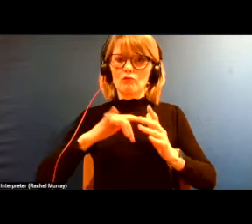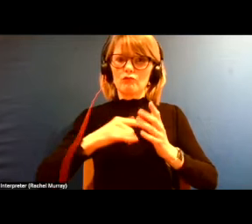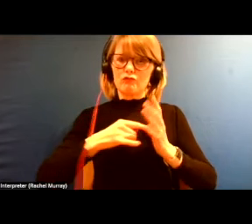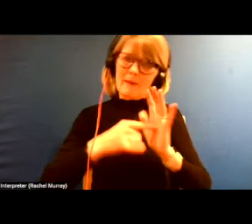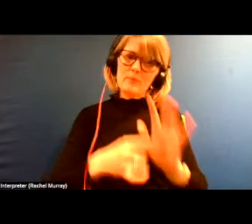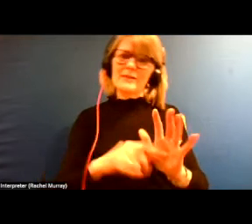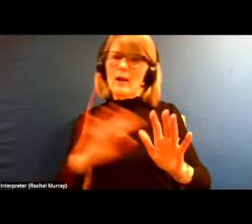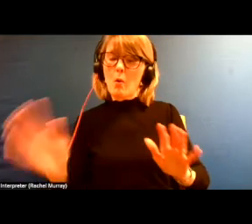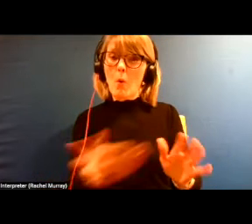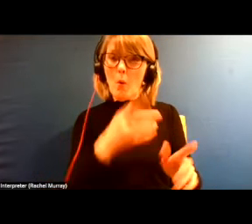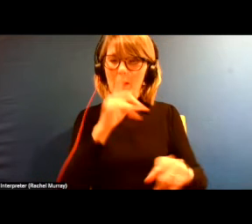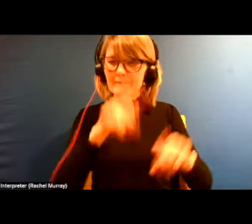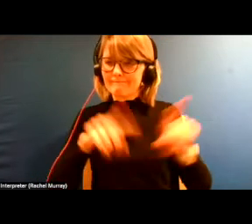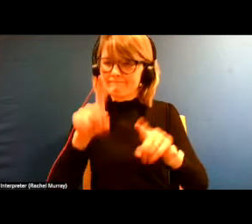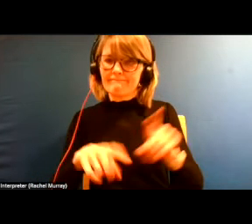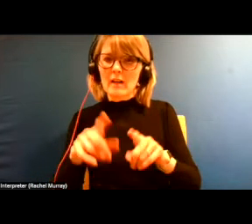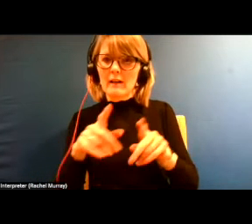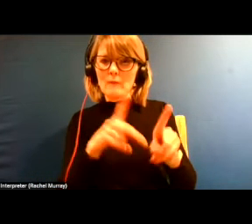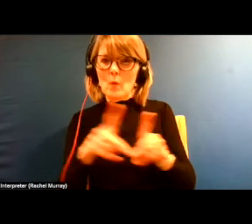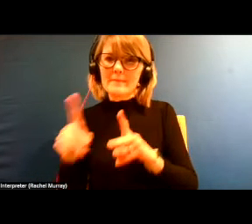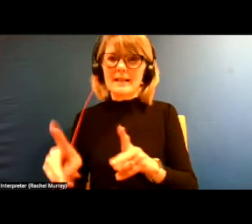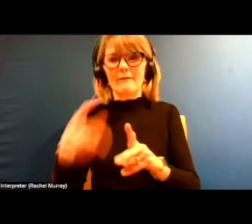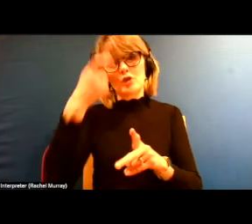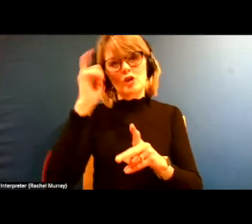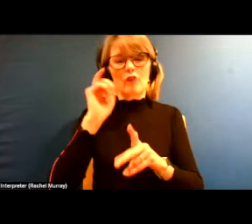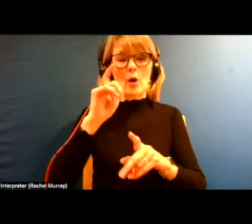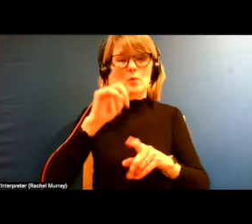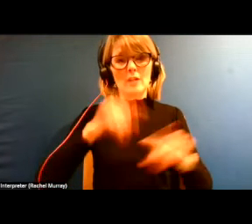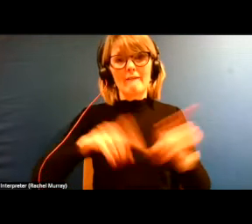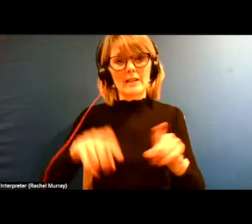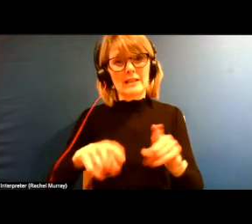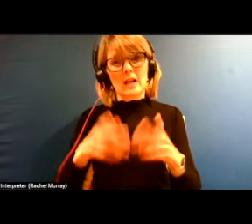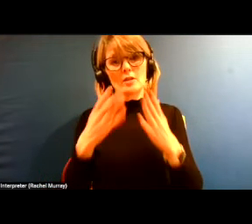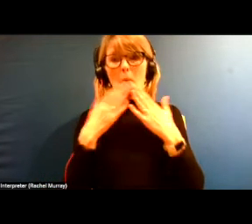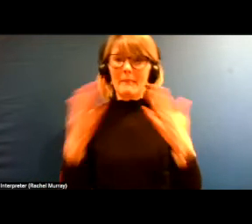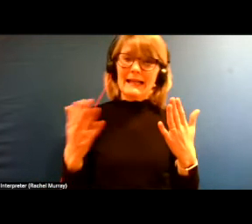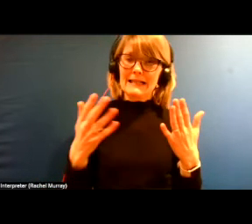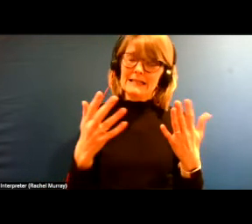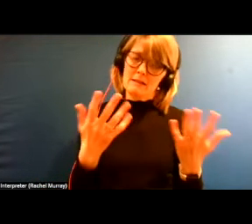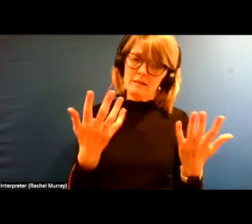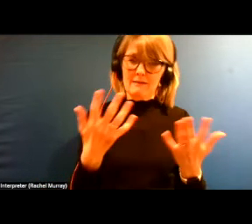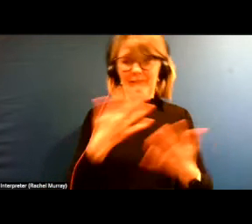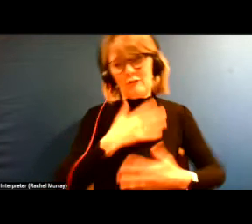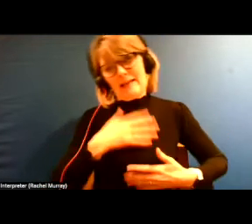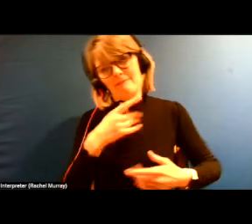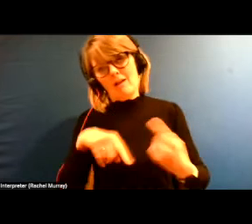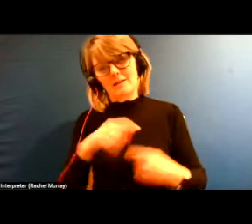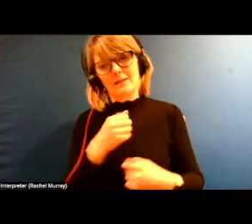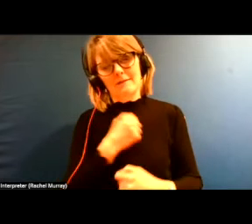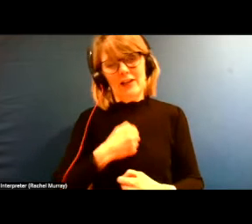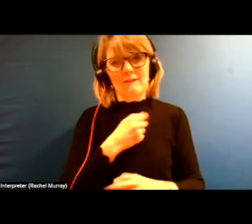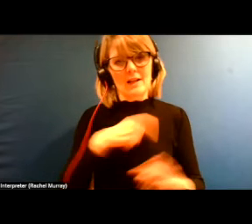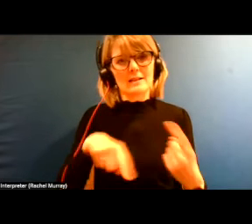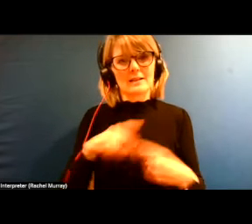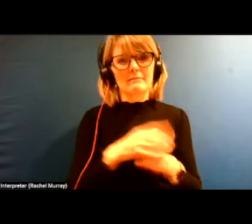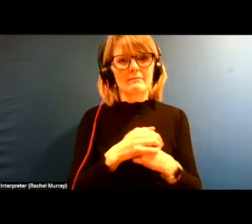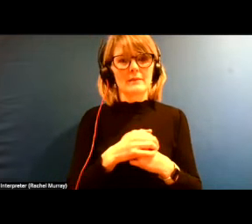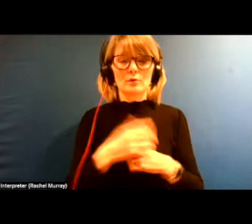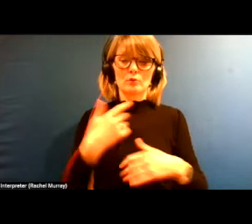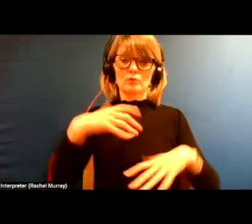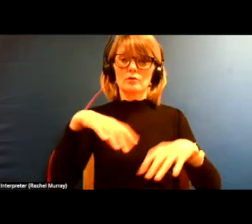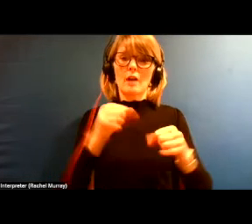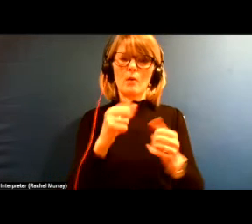its iterations in this presentation, and for that we do ask for your forgiveness. But perhaps if I can start